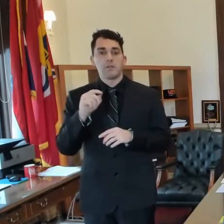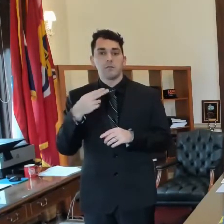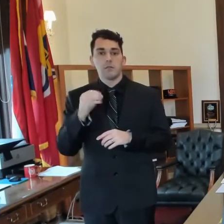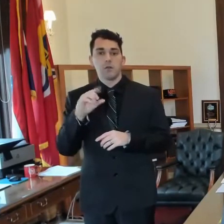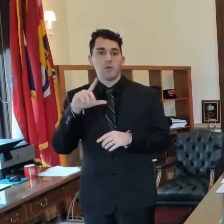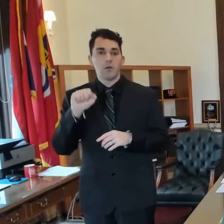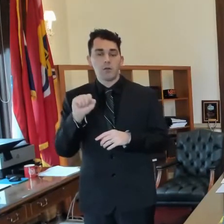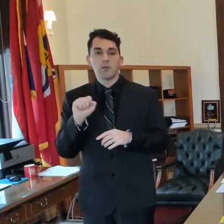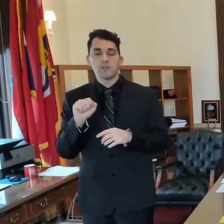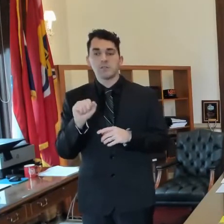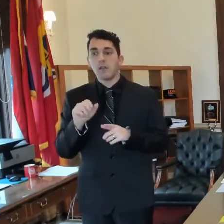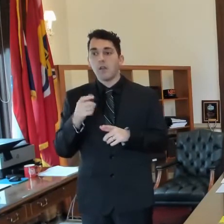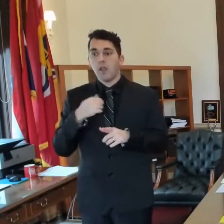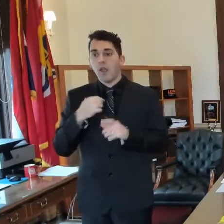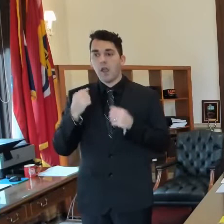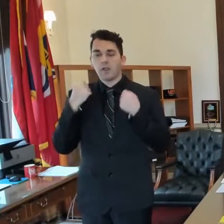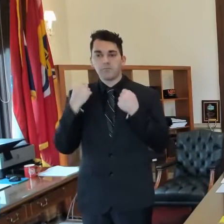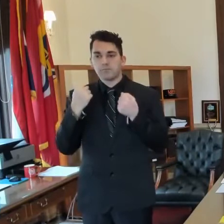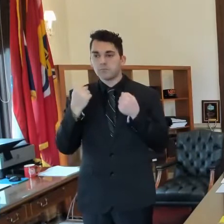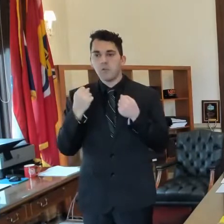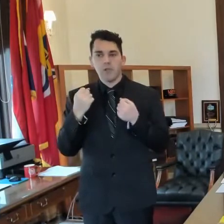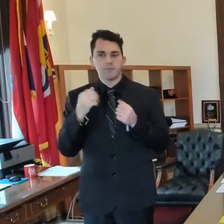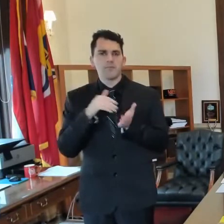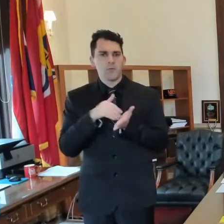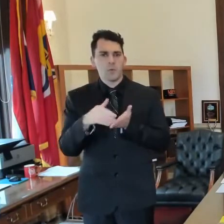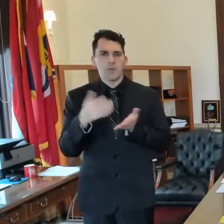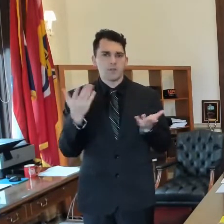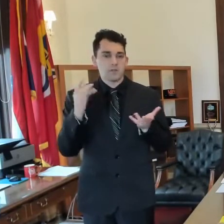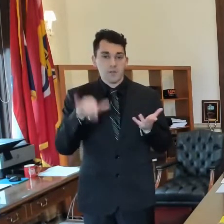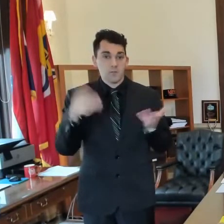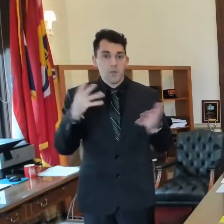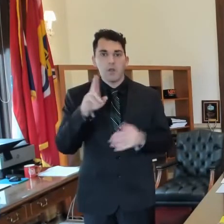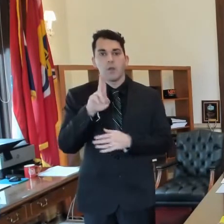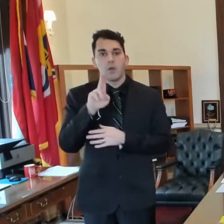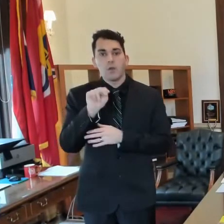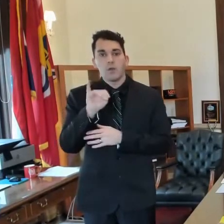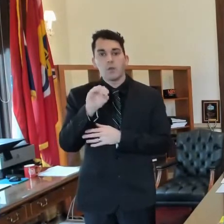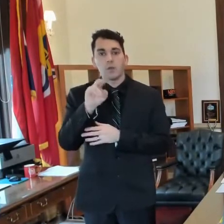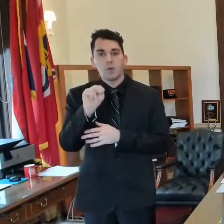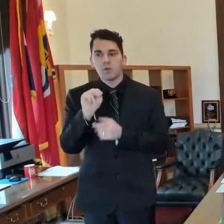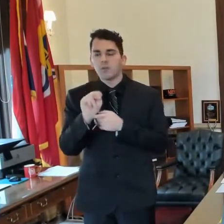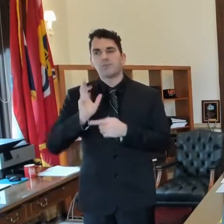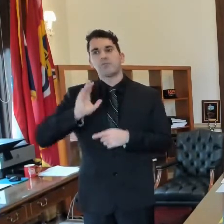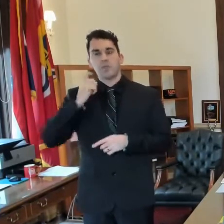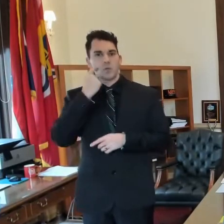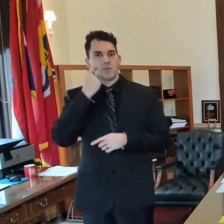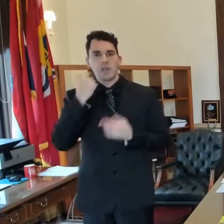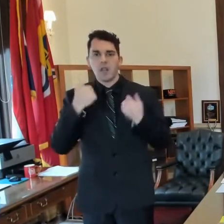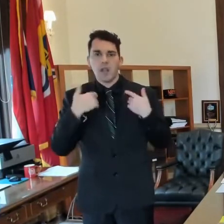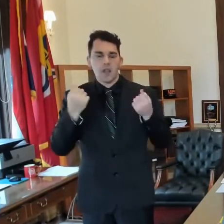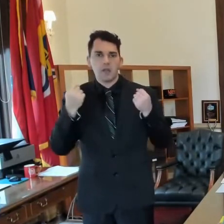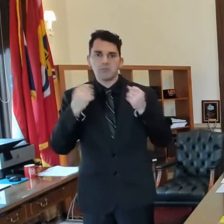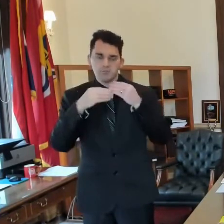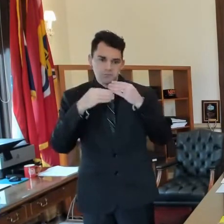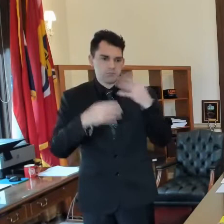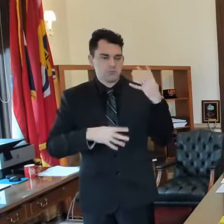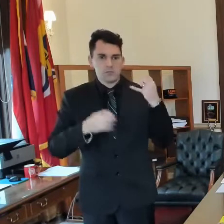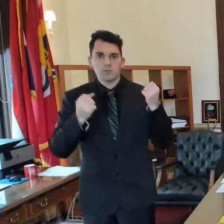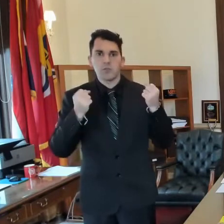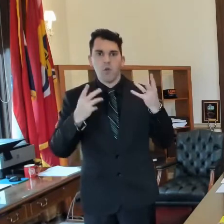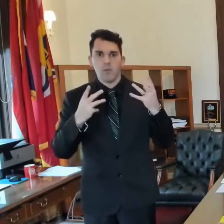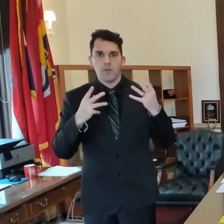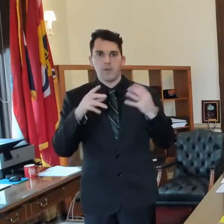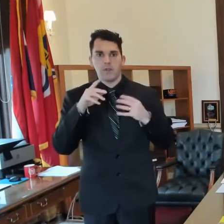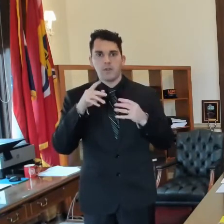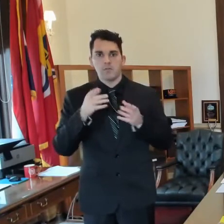which is Union, and they recently, Union had a lot of potholes on it, and they recently filled